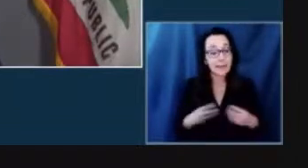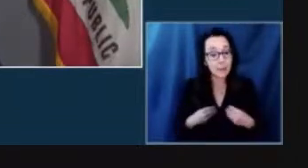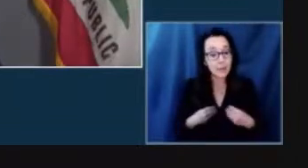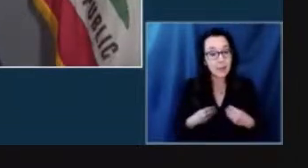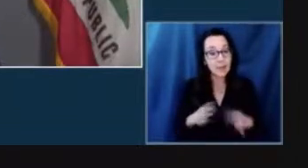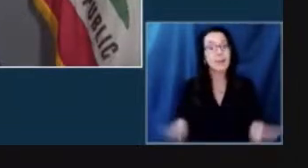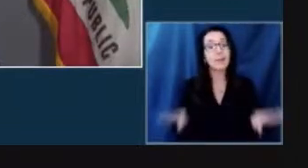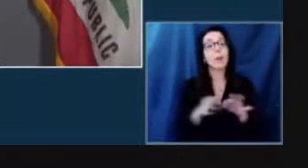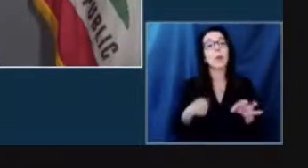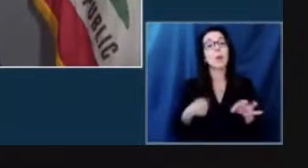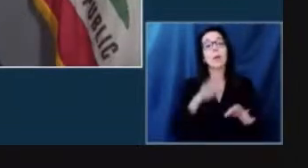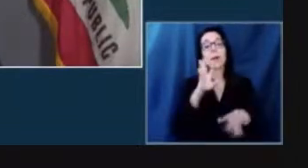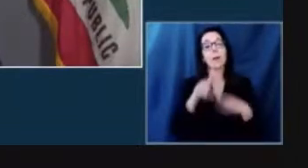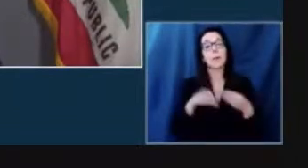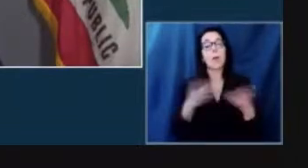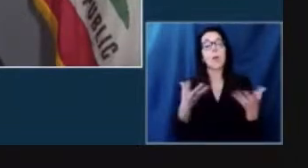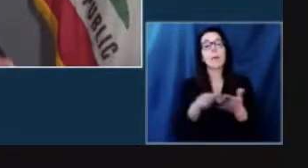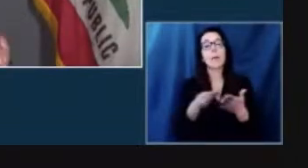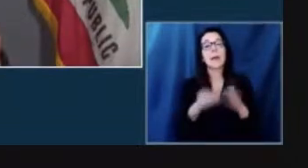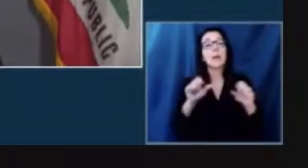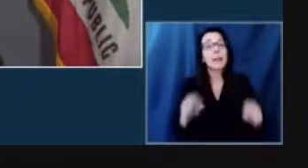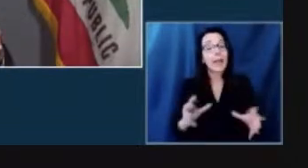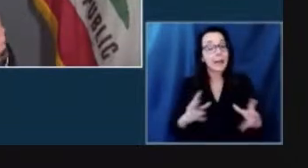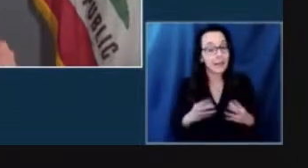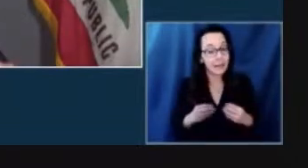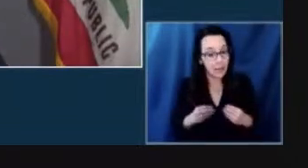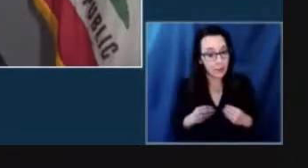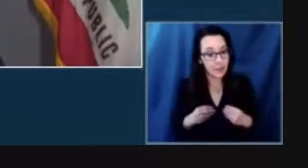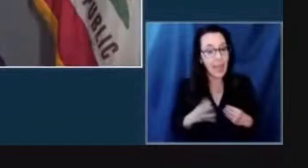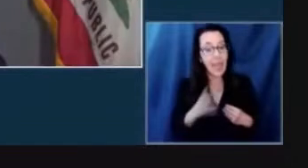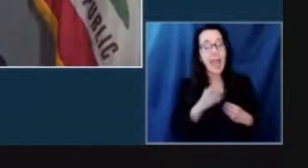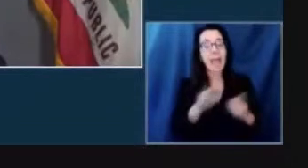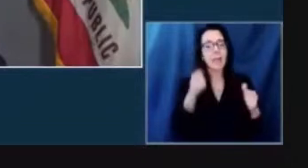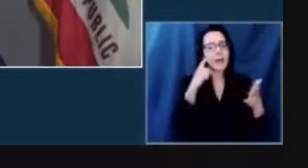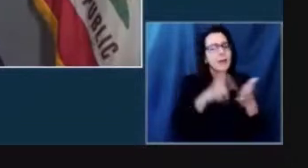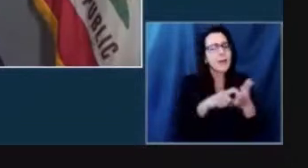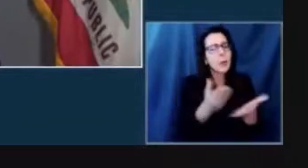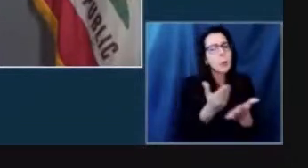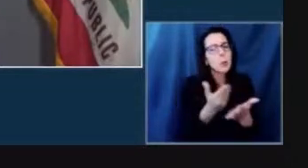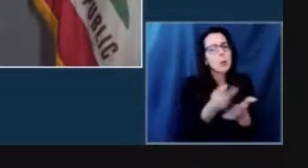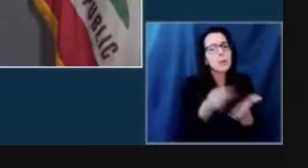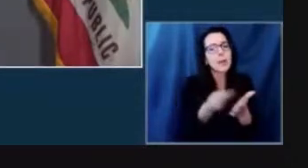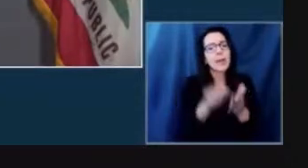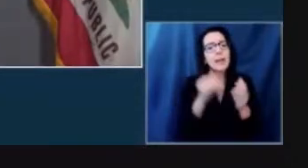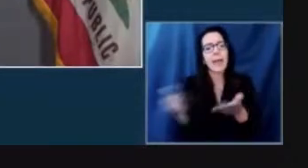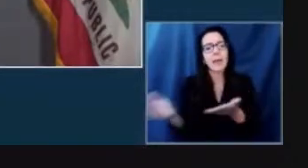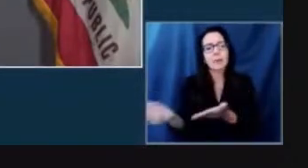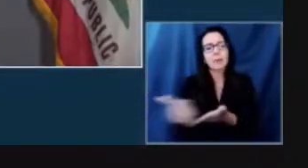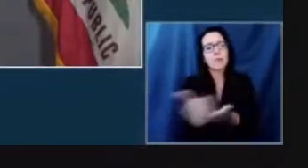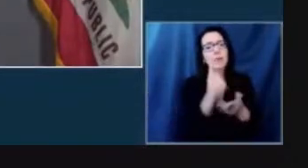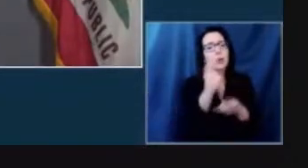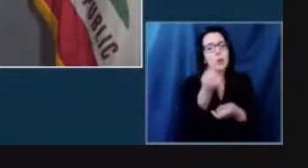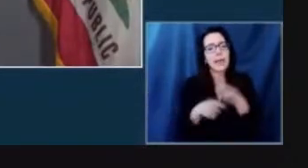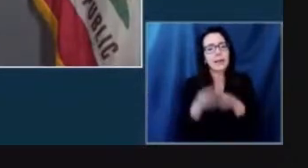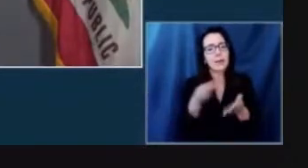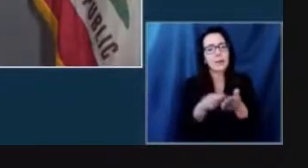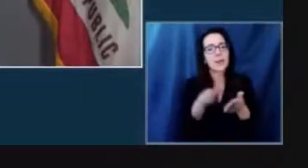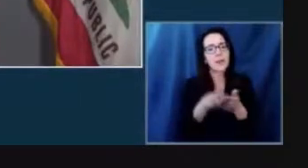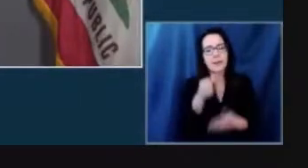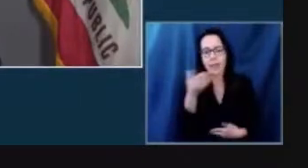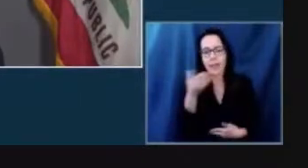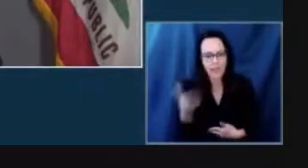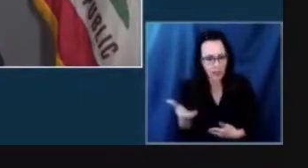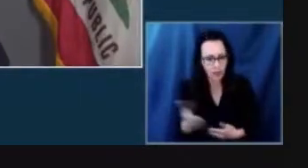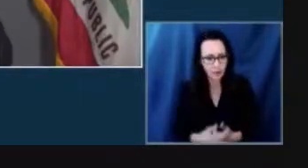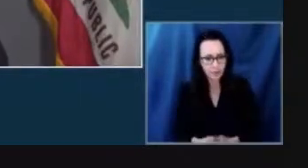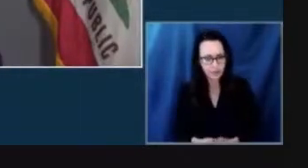can take, and especially identify new money that can be brought in to replace that money that is no longer on the table. But